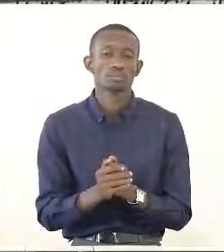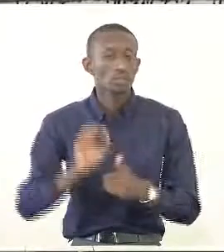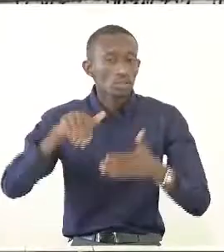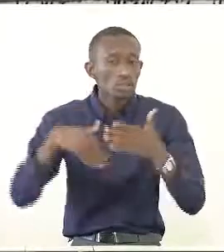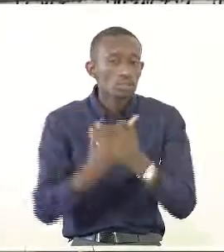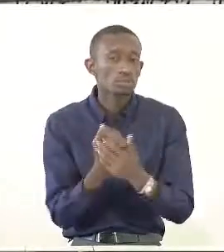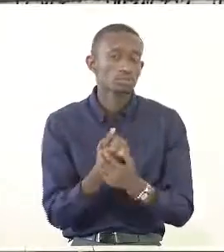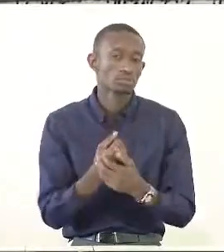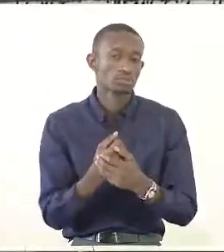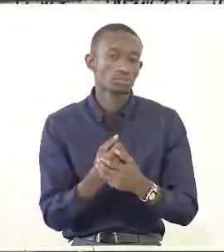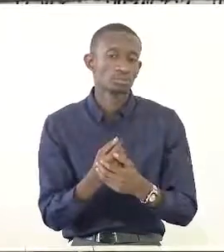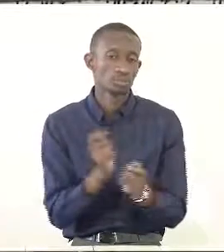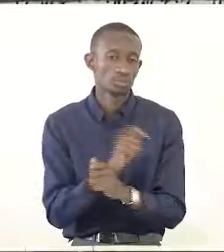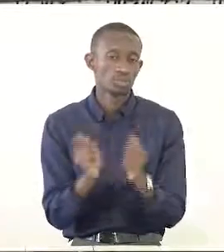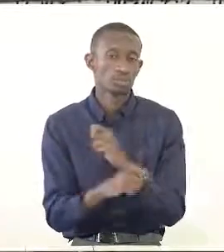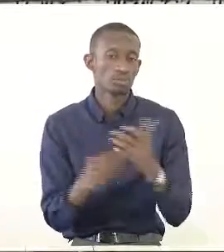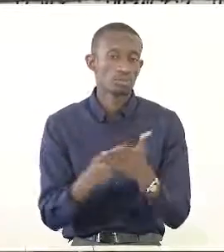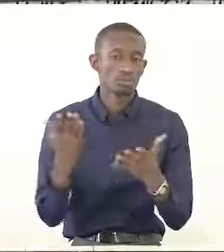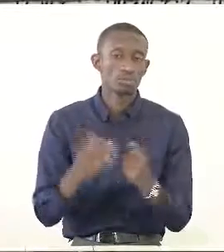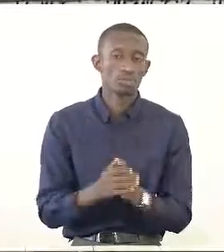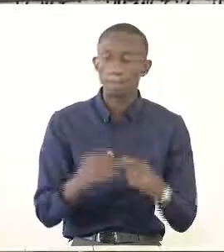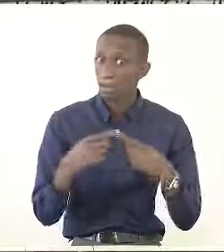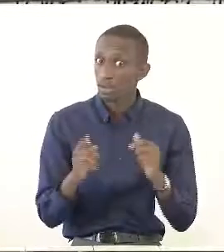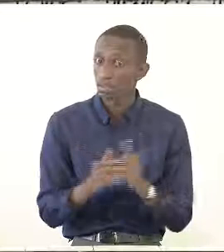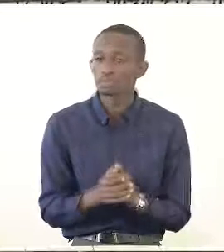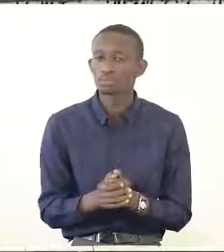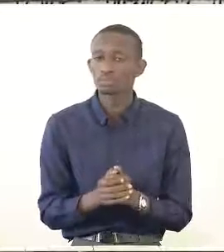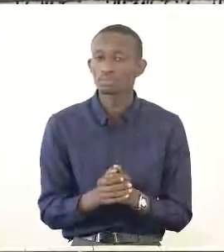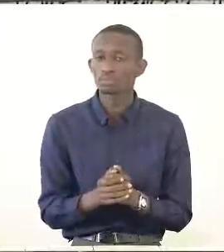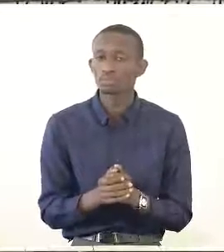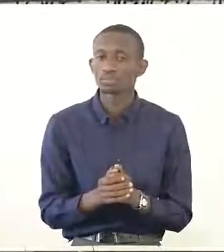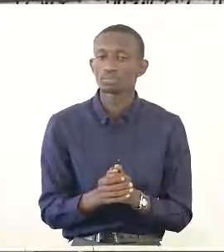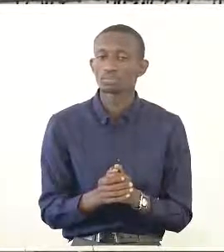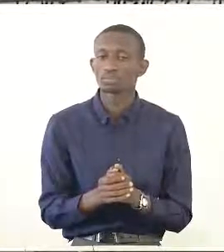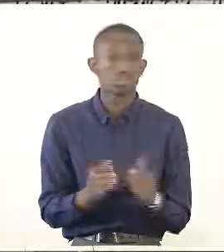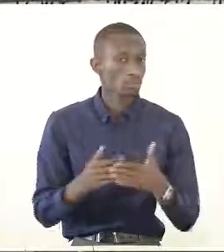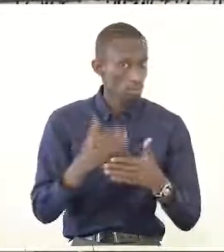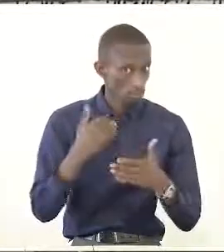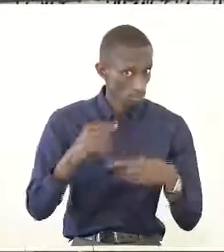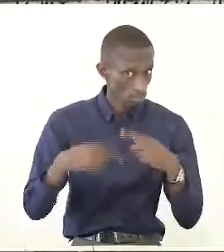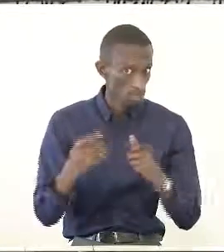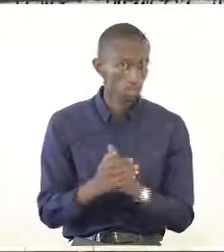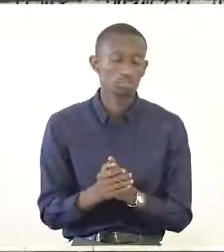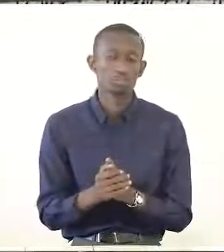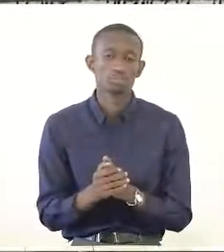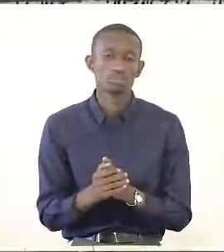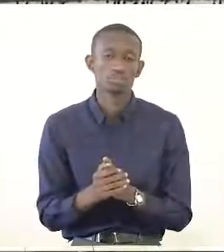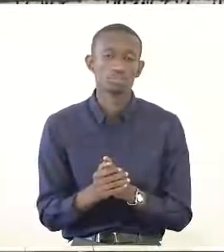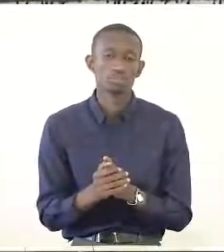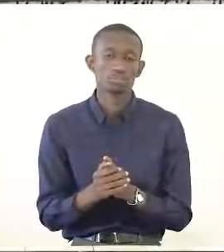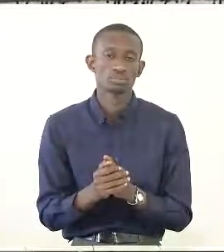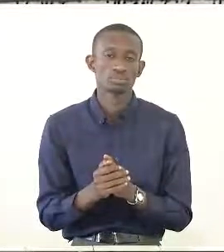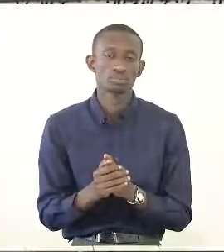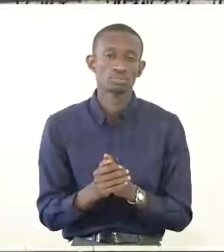course, we can't start without passing it through exercise to see whether you